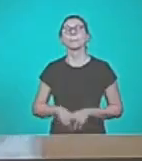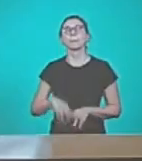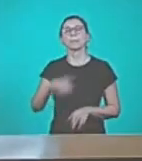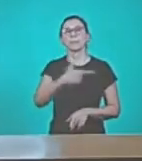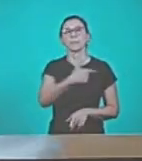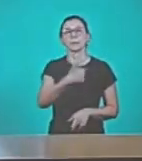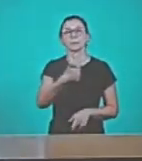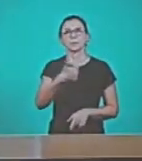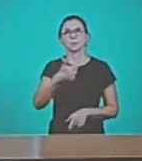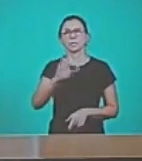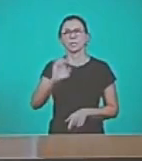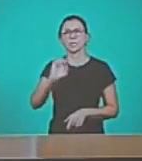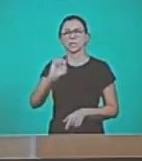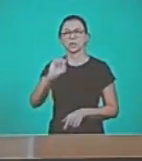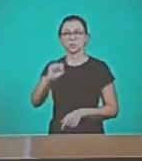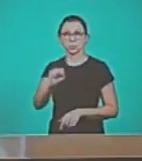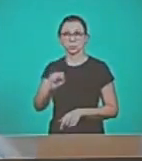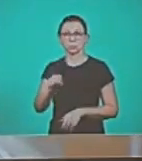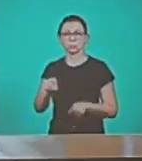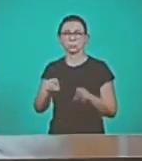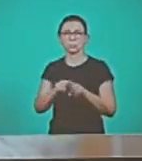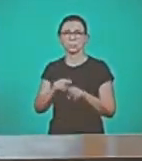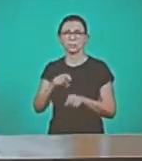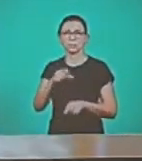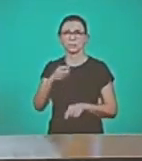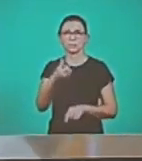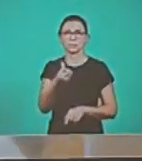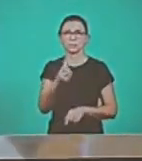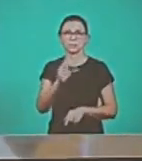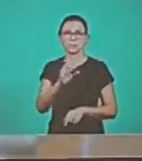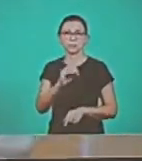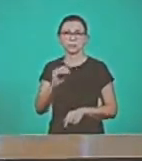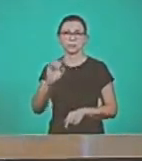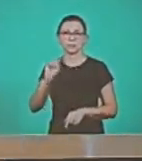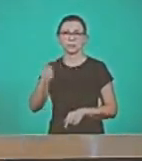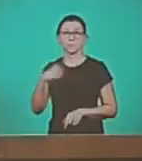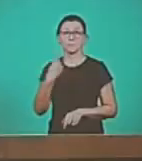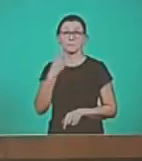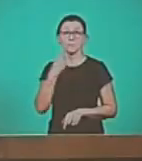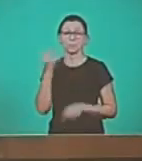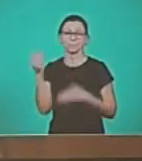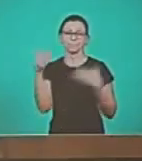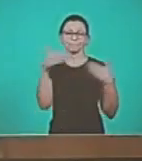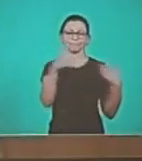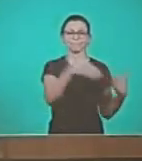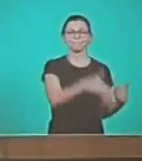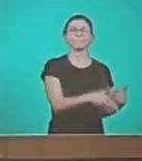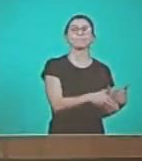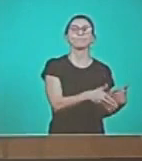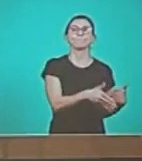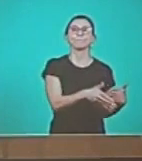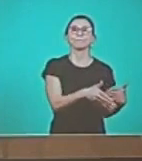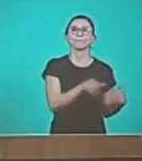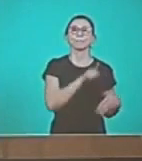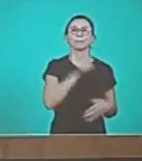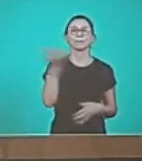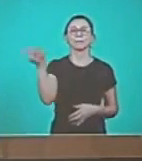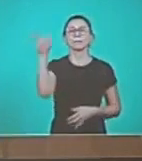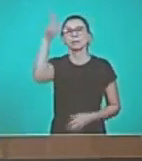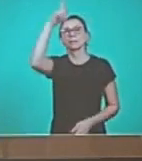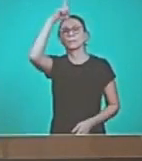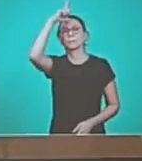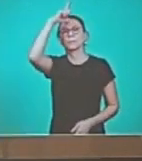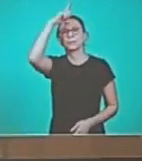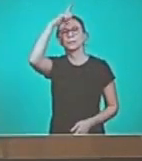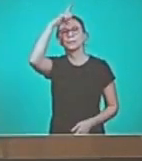2018, 600,000. And I keep thinking, who is going to replace them? Who is going to take this space?